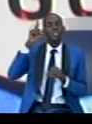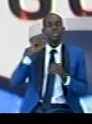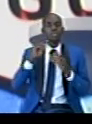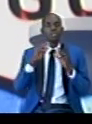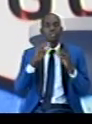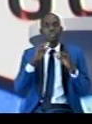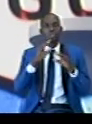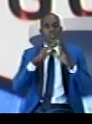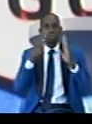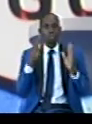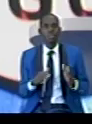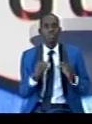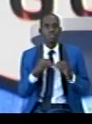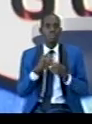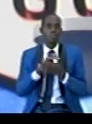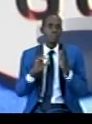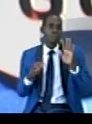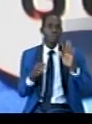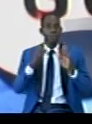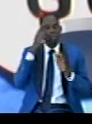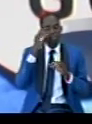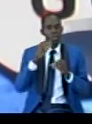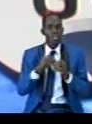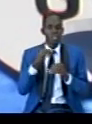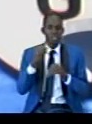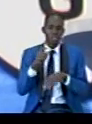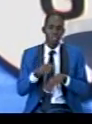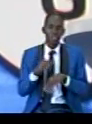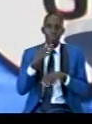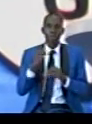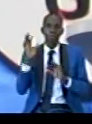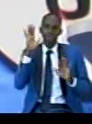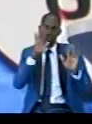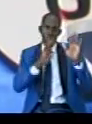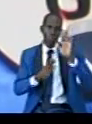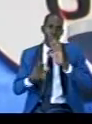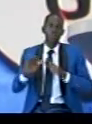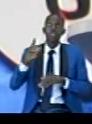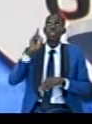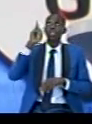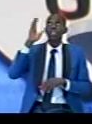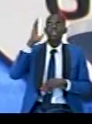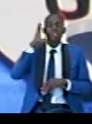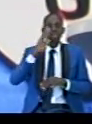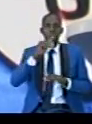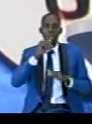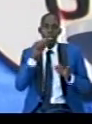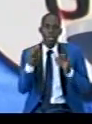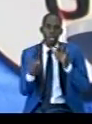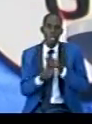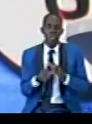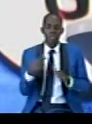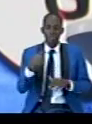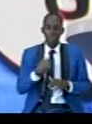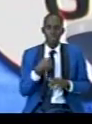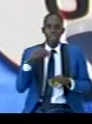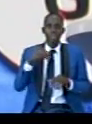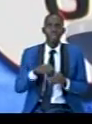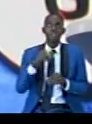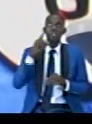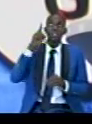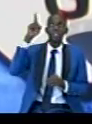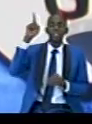5, for in the time of trouble he shall hide me in